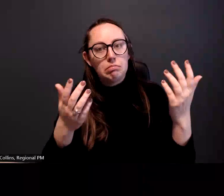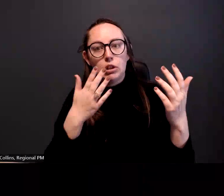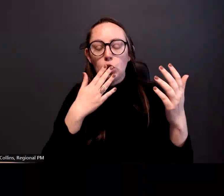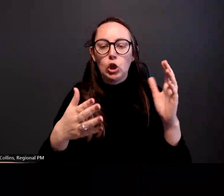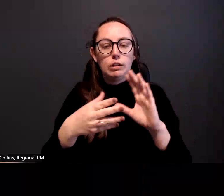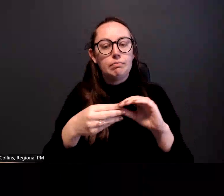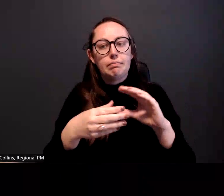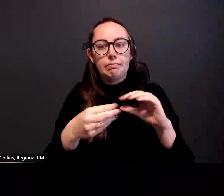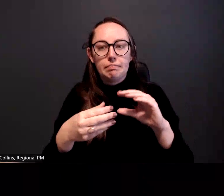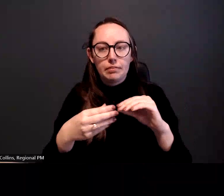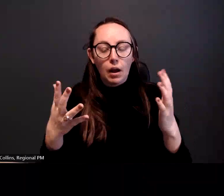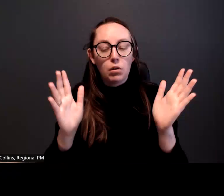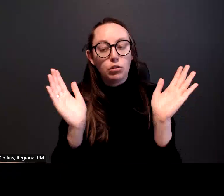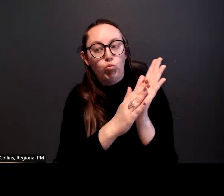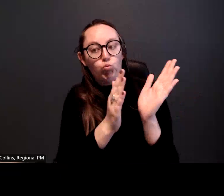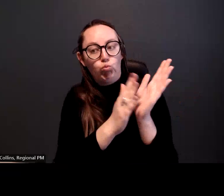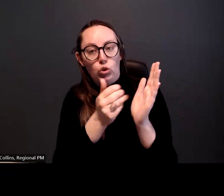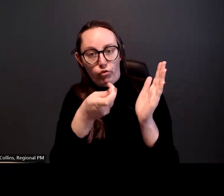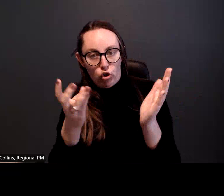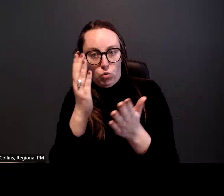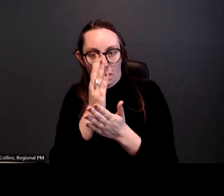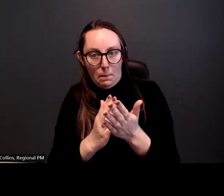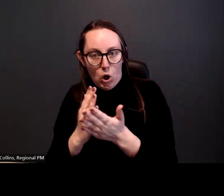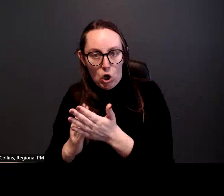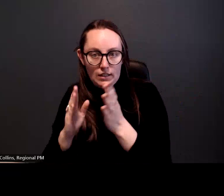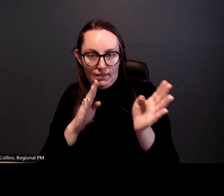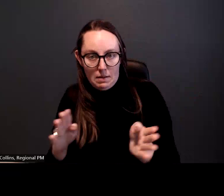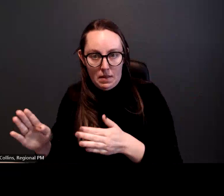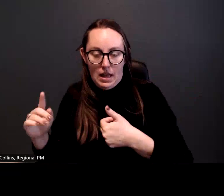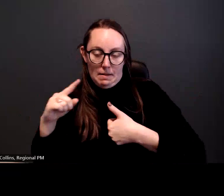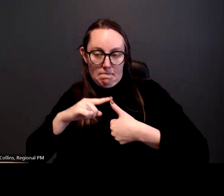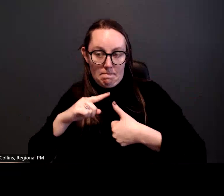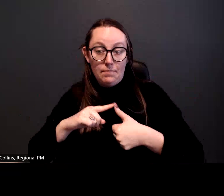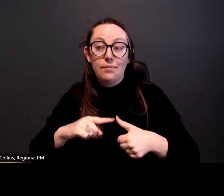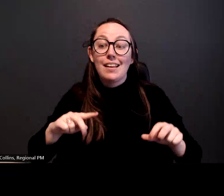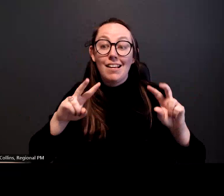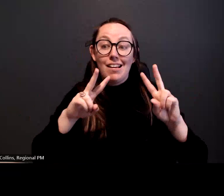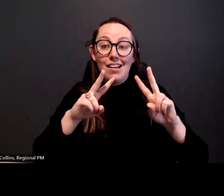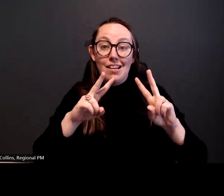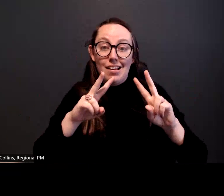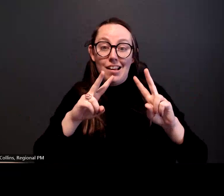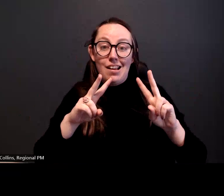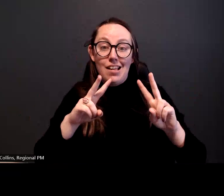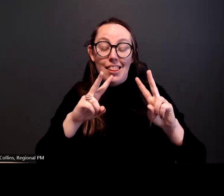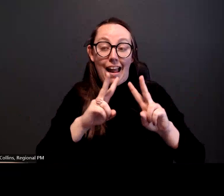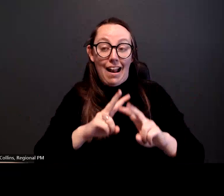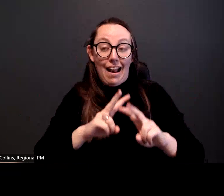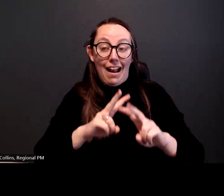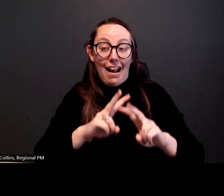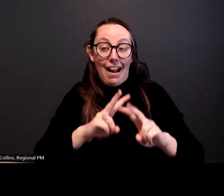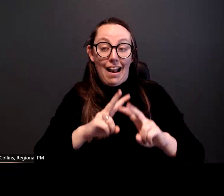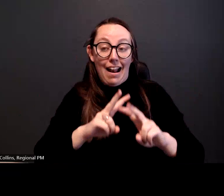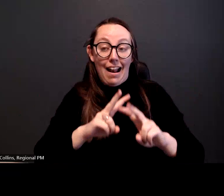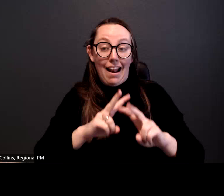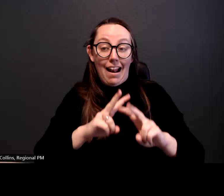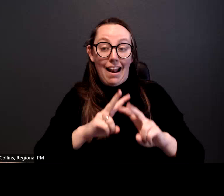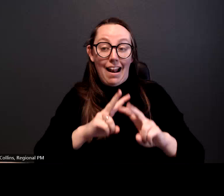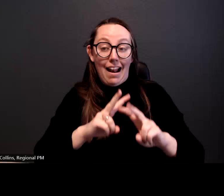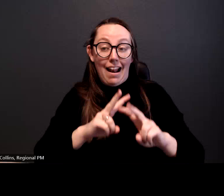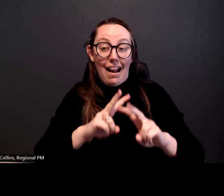plan. The analysis of the importance and the challenges